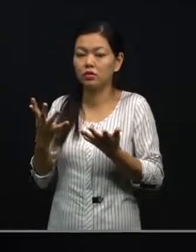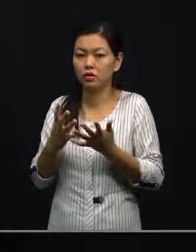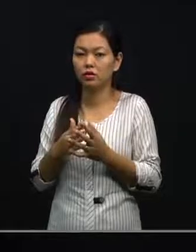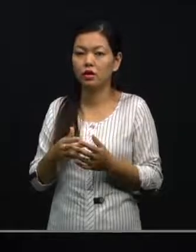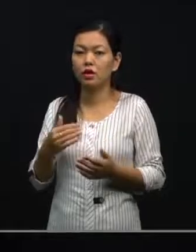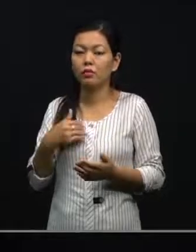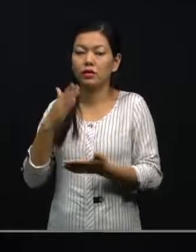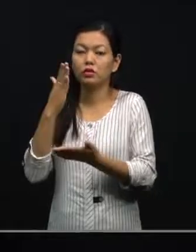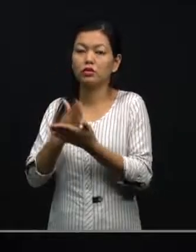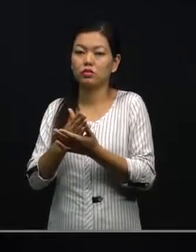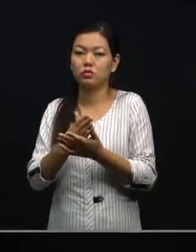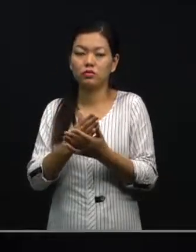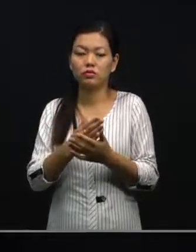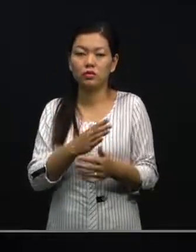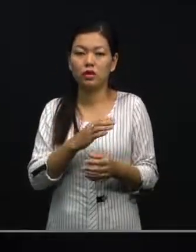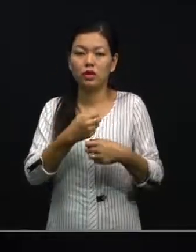twins